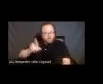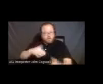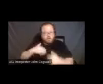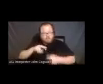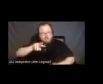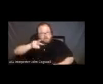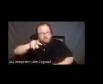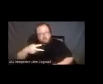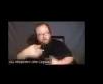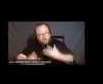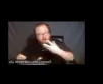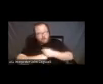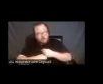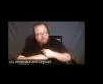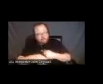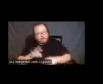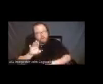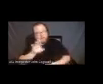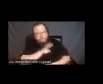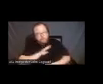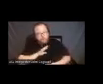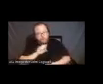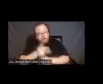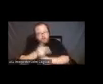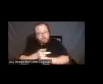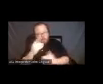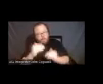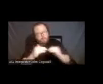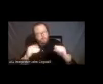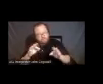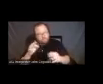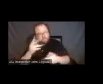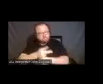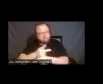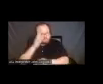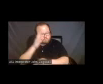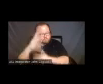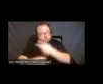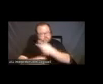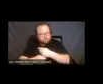second augmented board and care, that's one level of care that would add